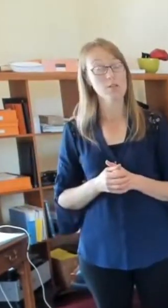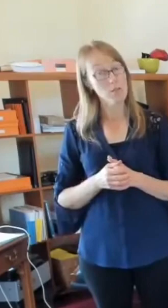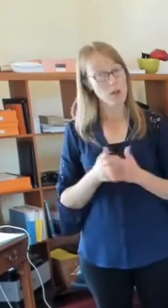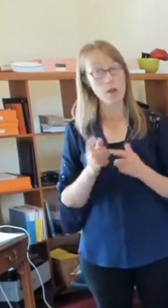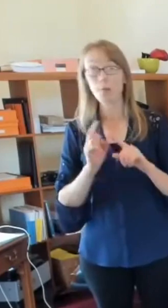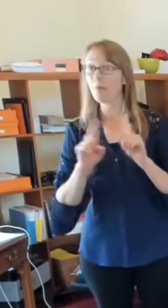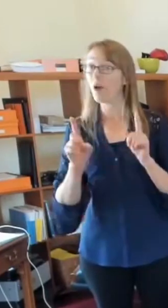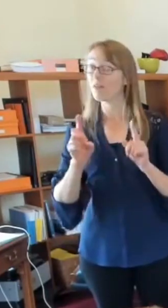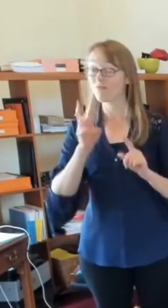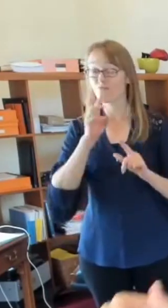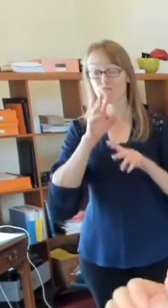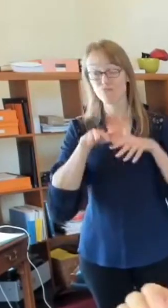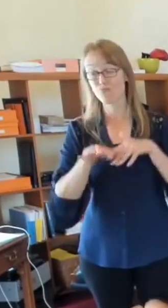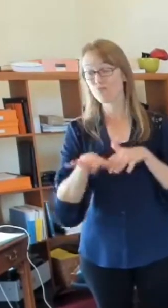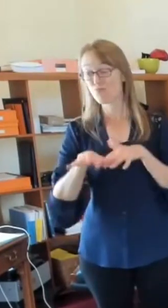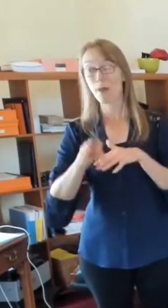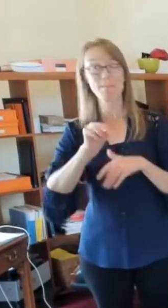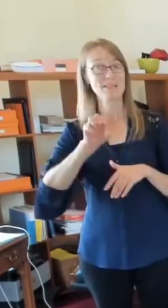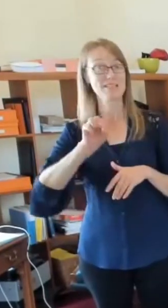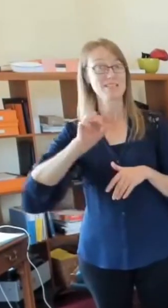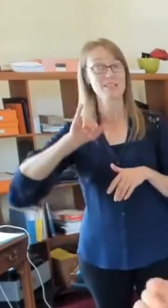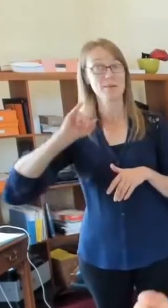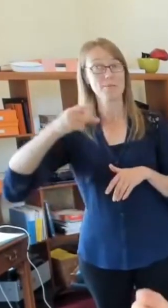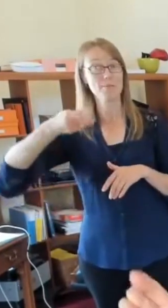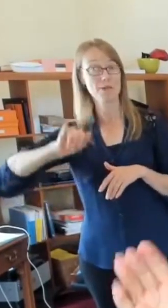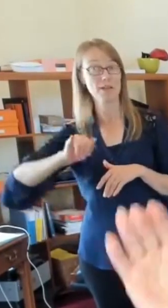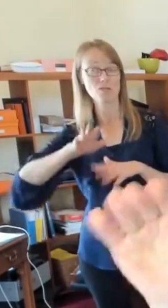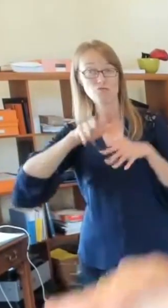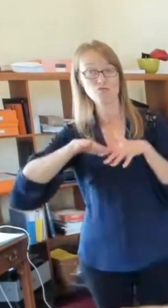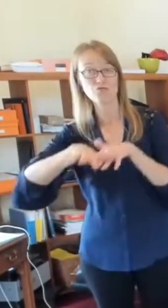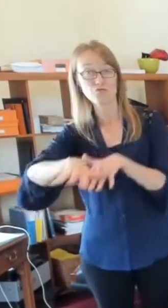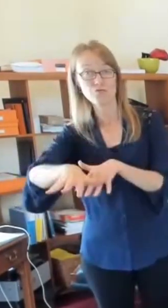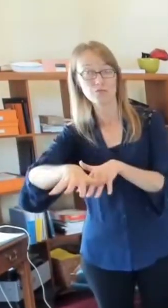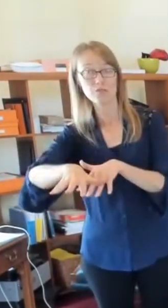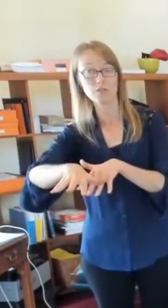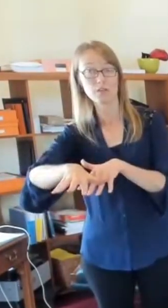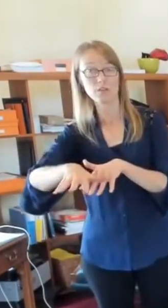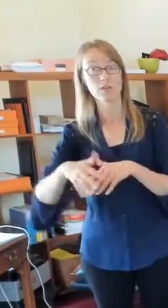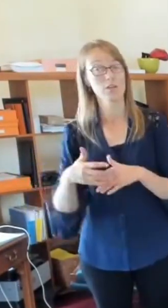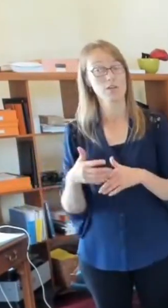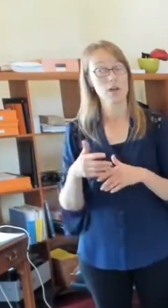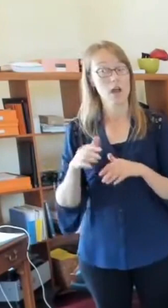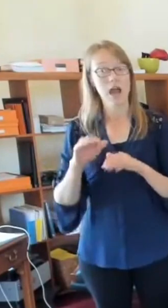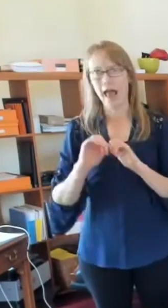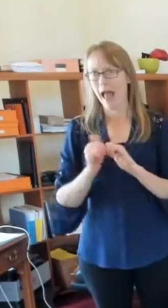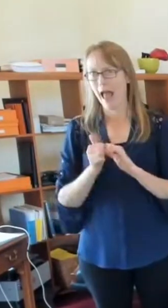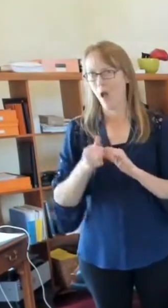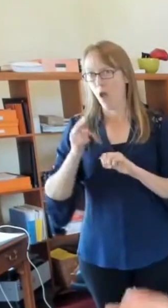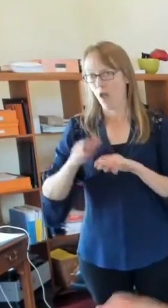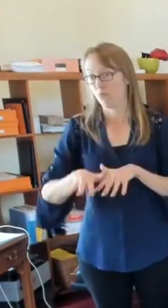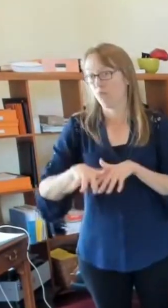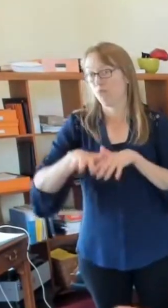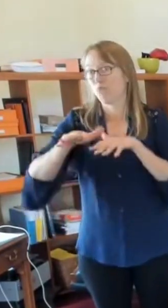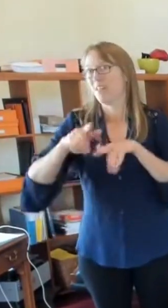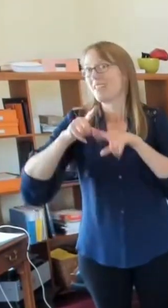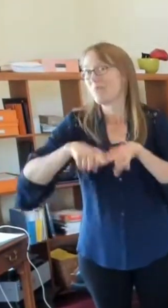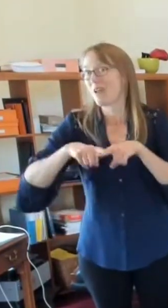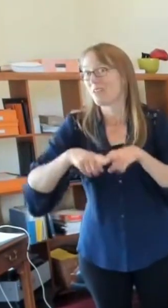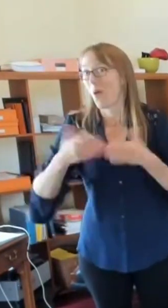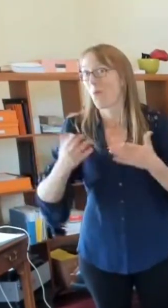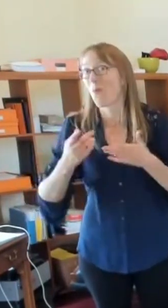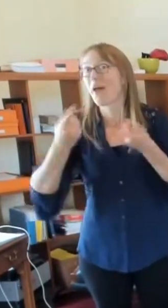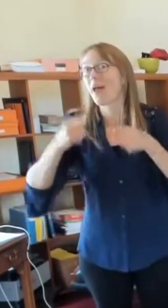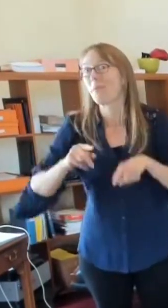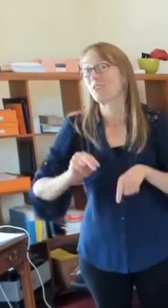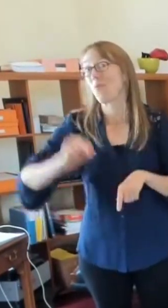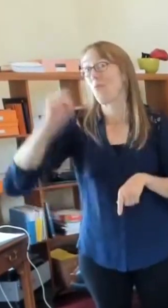Mississippi River, all the rivers really, depends more on what happens upstream from them than it does, you know, how much it